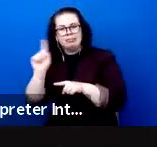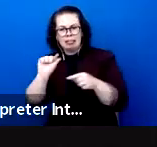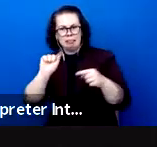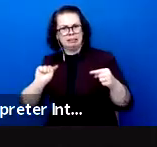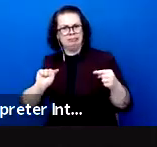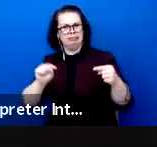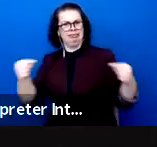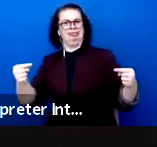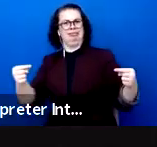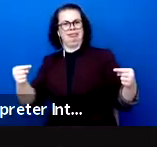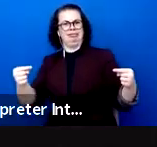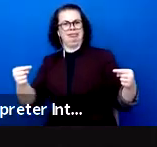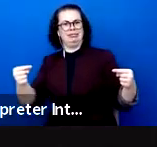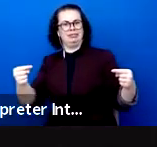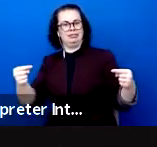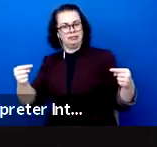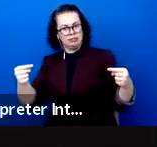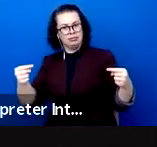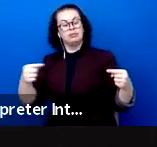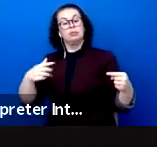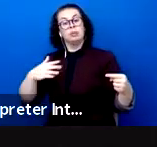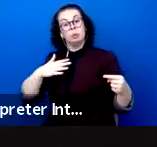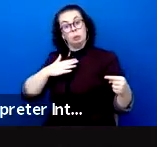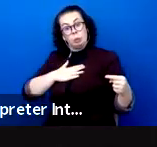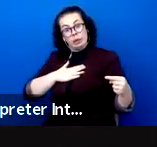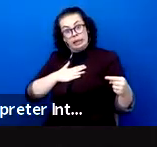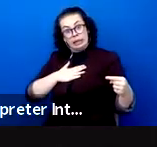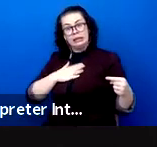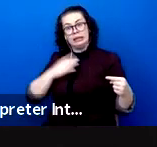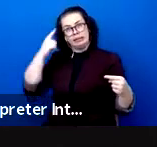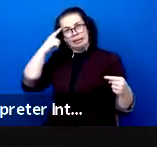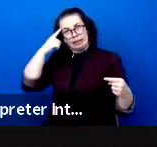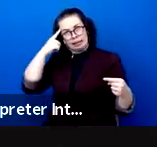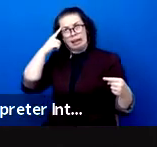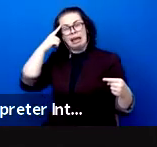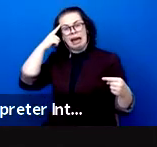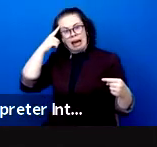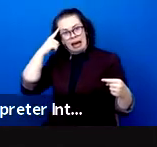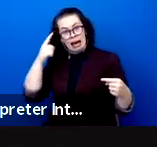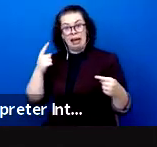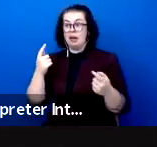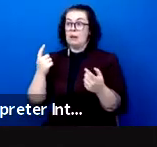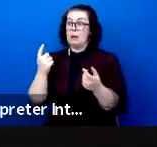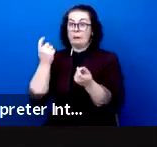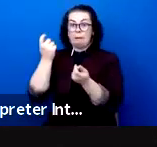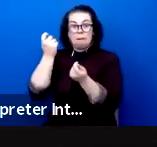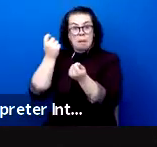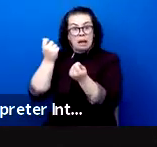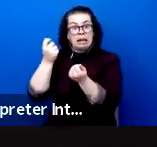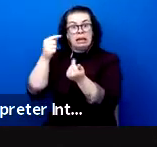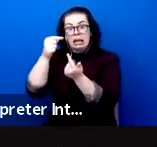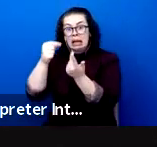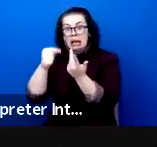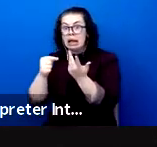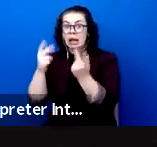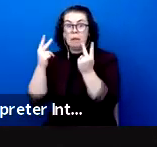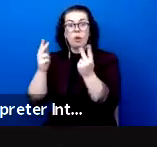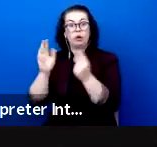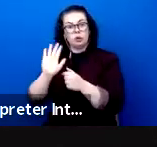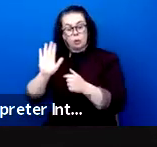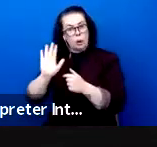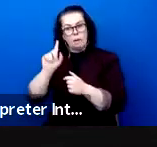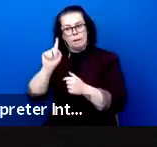the labor factor is predominant without any possibility of mechanization in our field.